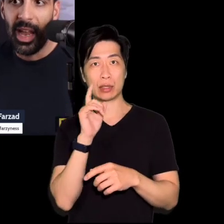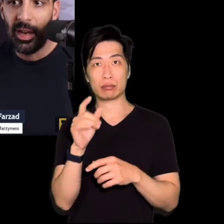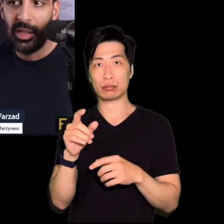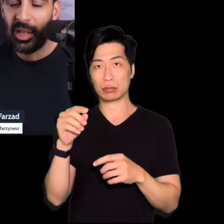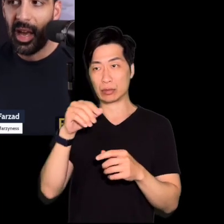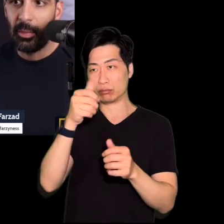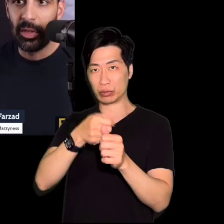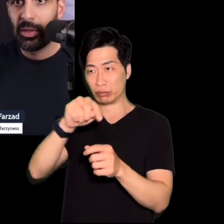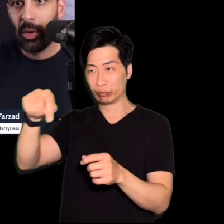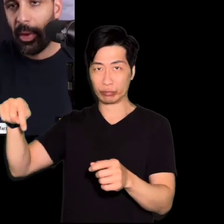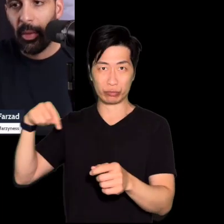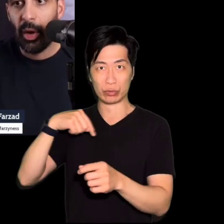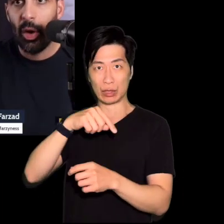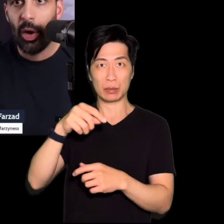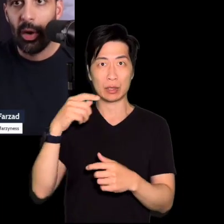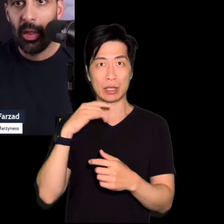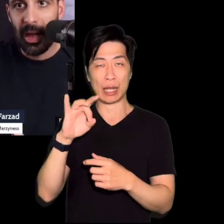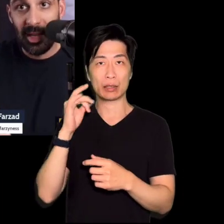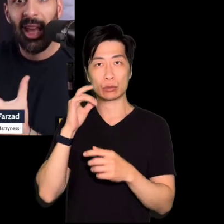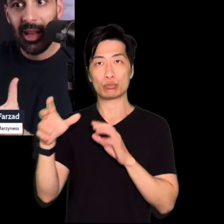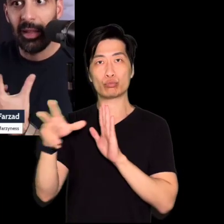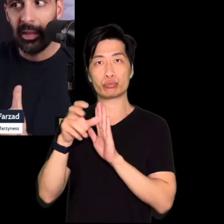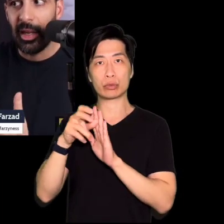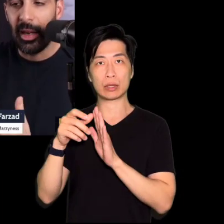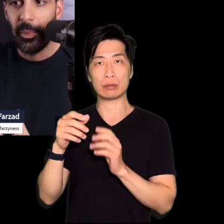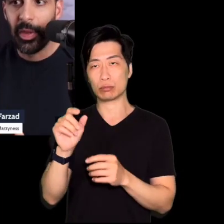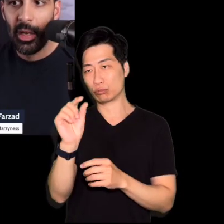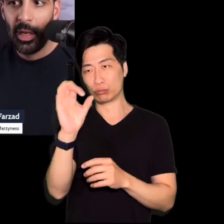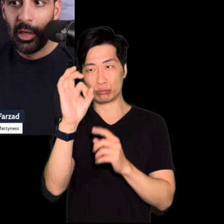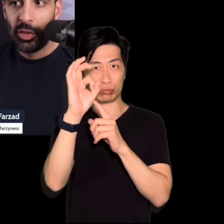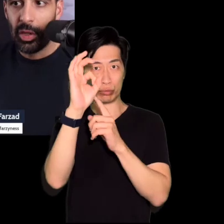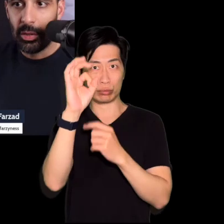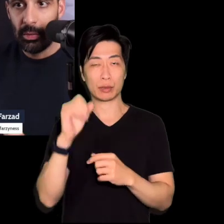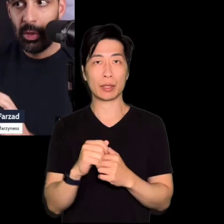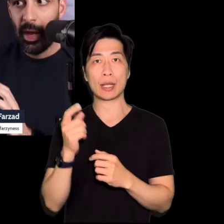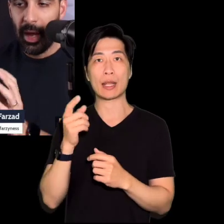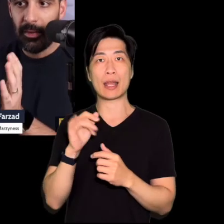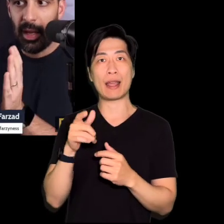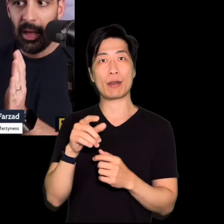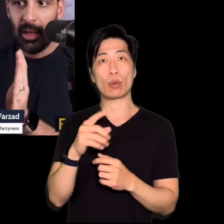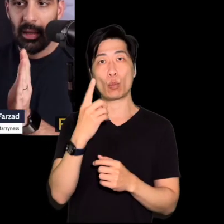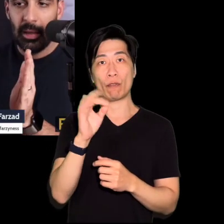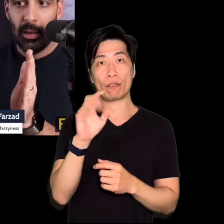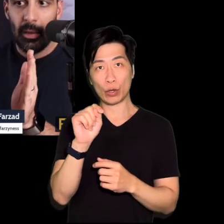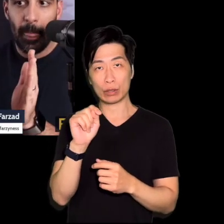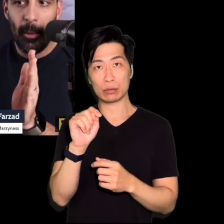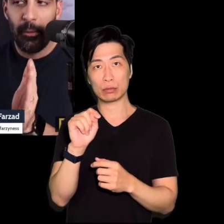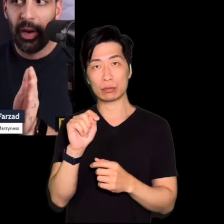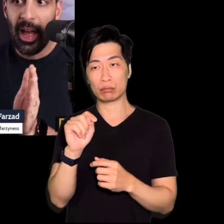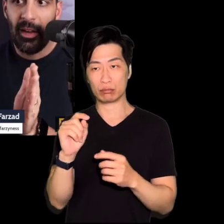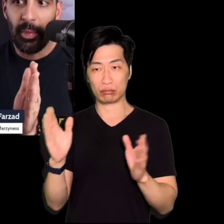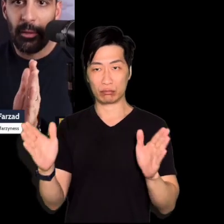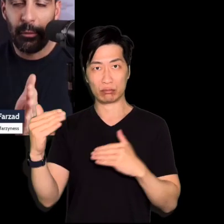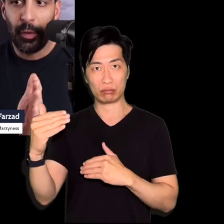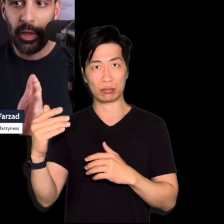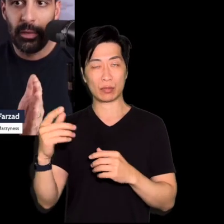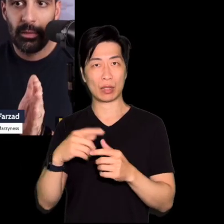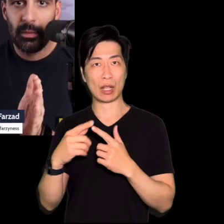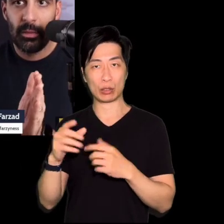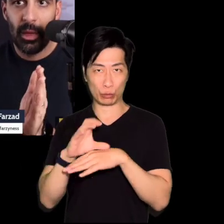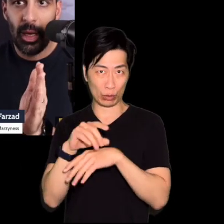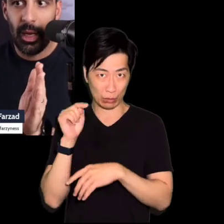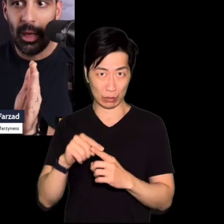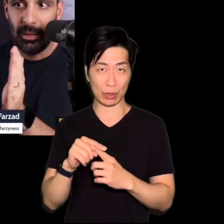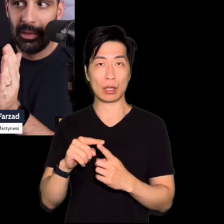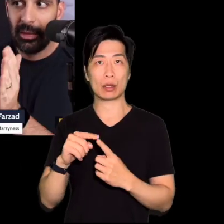car has 8 of these cameras around the car that take in the data. So you have a 1.5 feet by foot